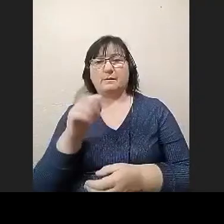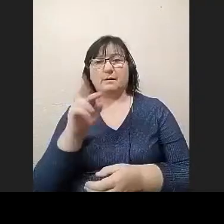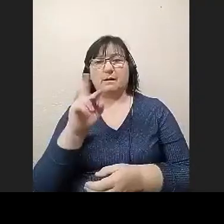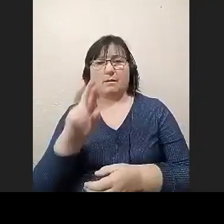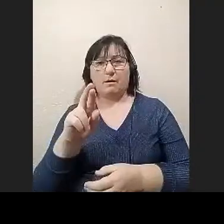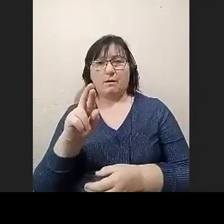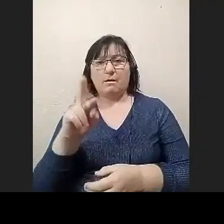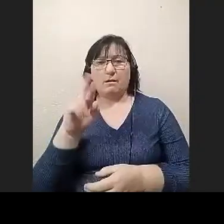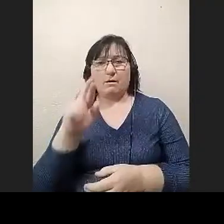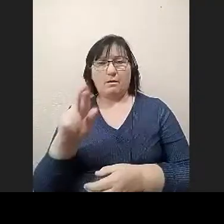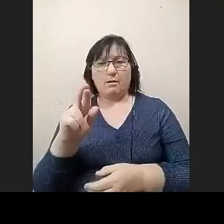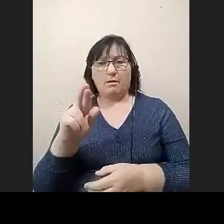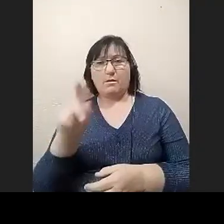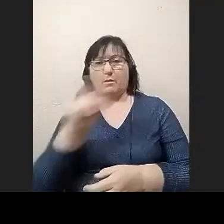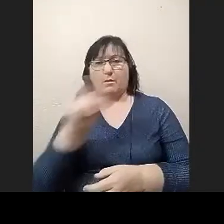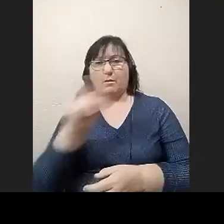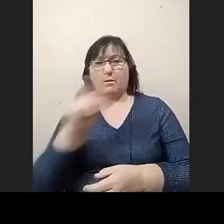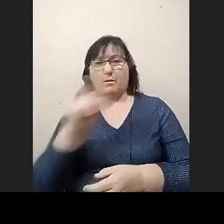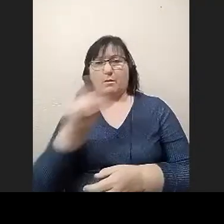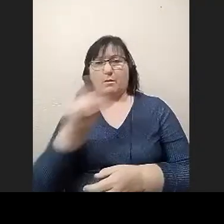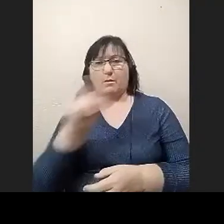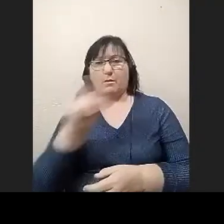rrquestions, that is again